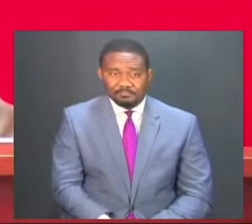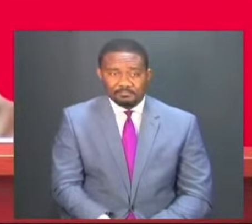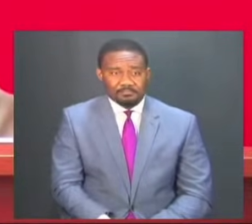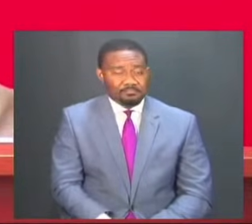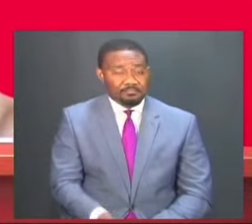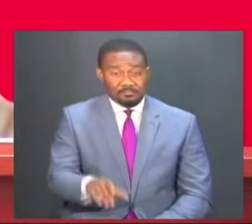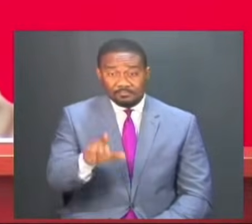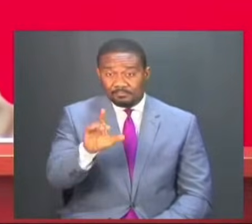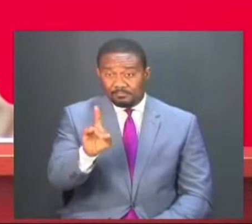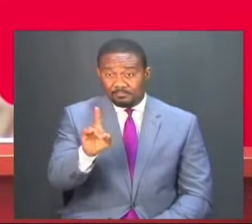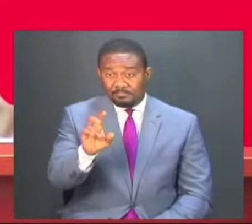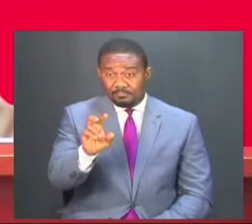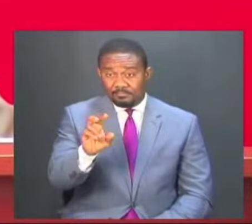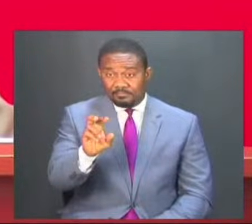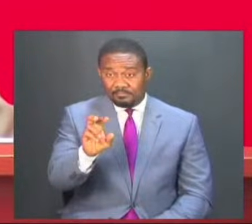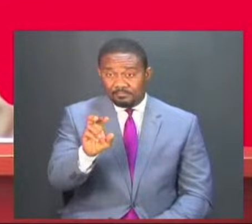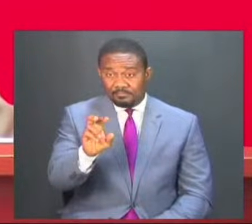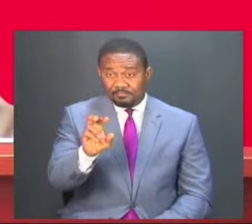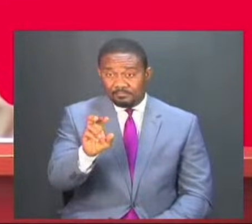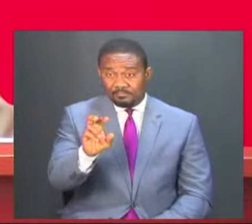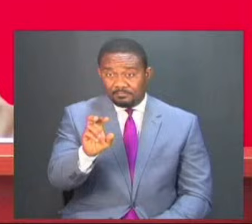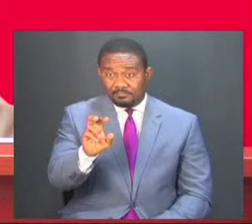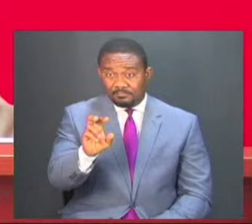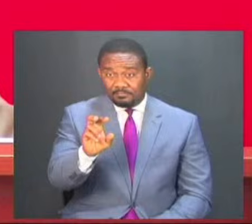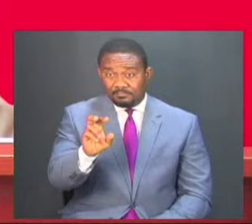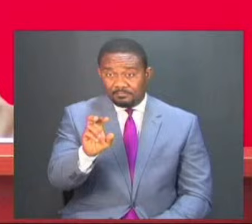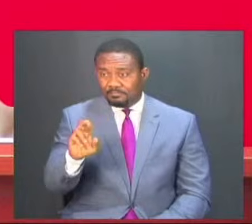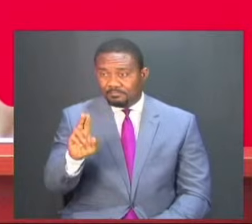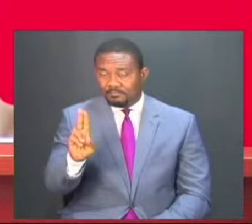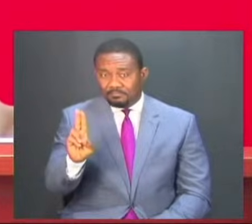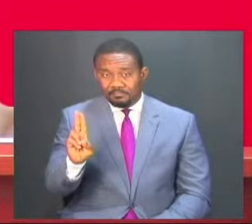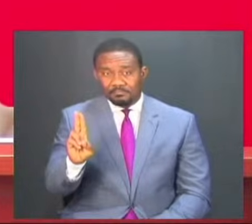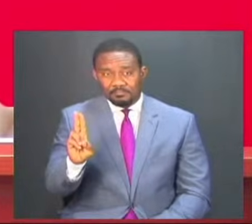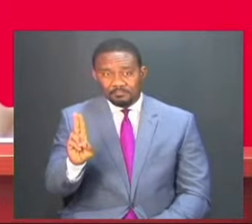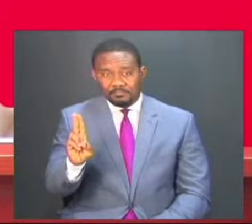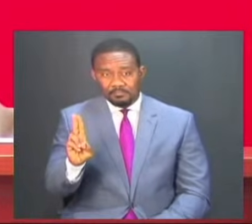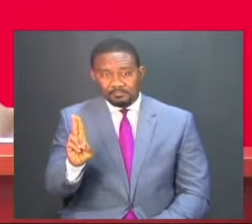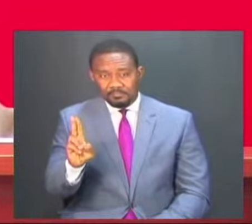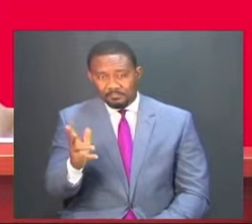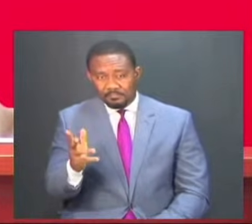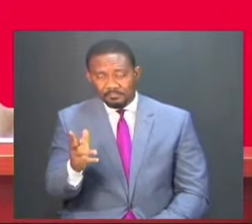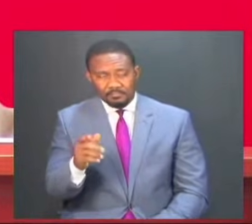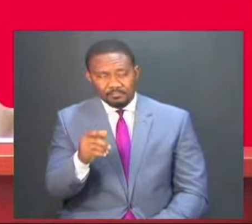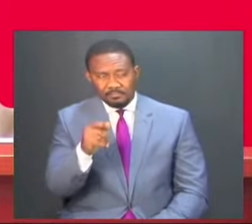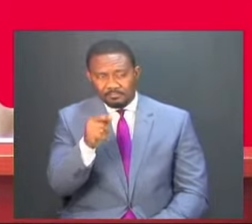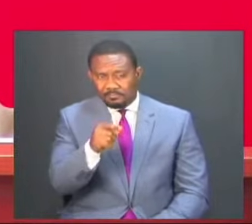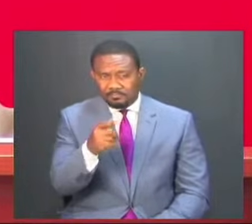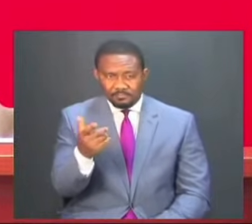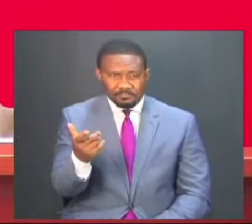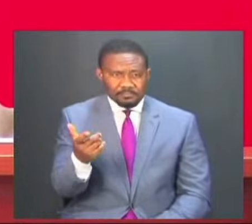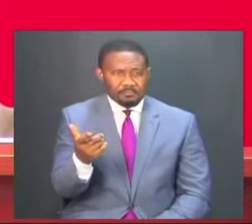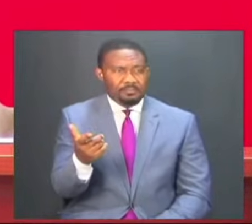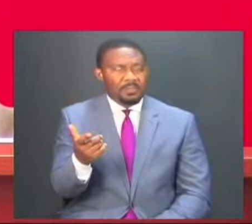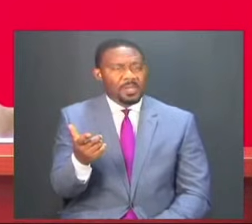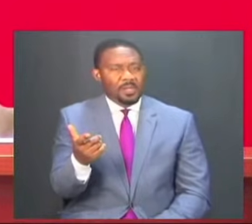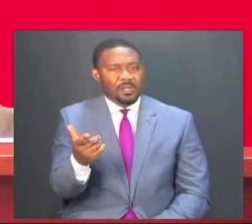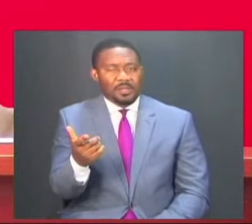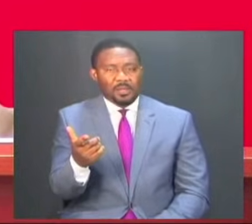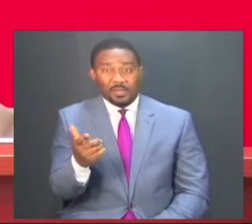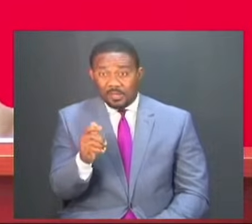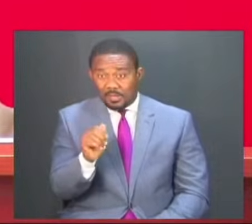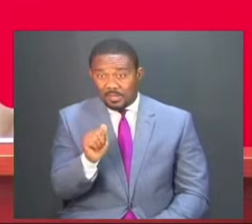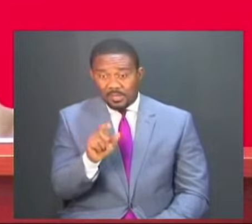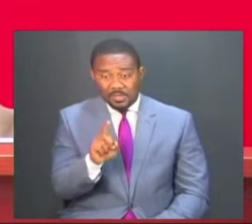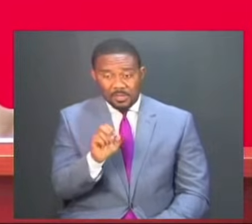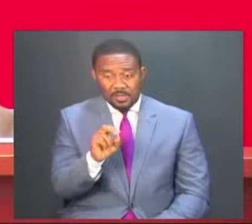to Honorable Adongo. And then, having gathered the sense of the House, we'll draw the curtains down and make progress. Thank you yes, very much, Honorable